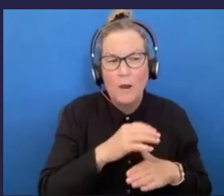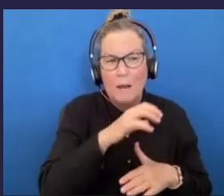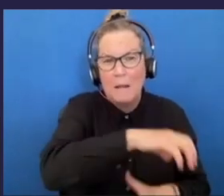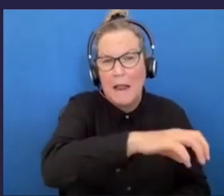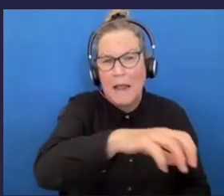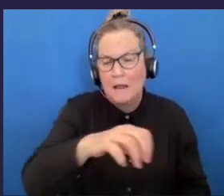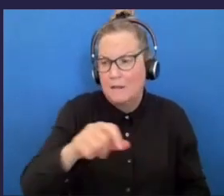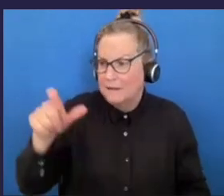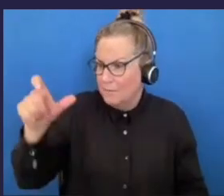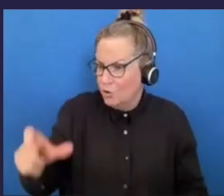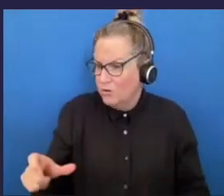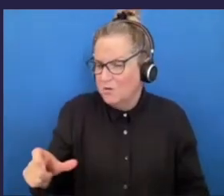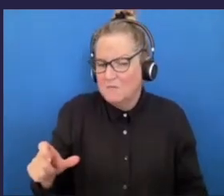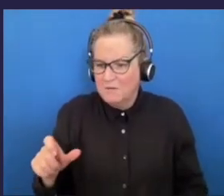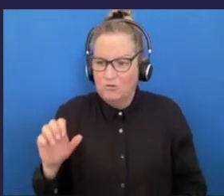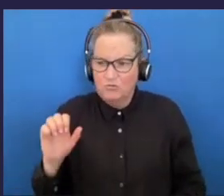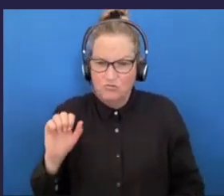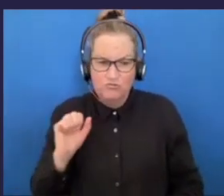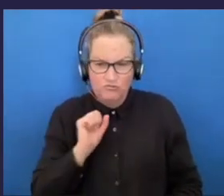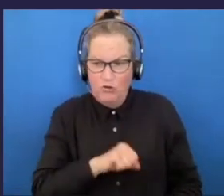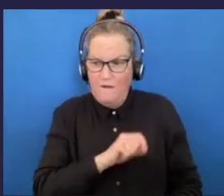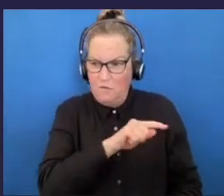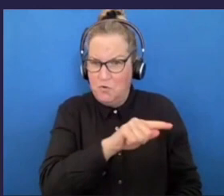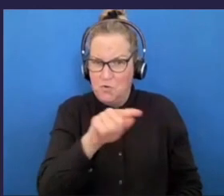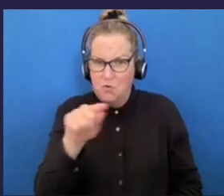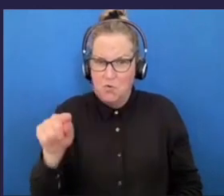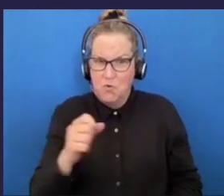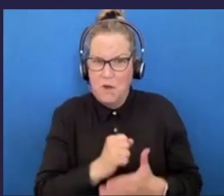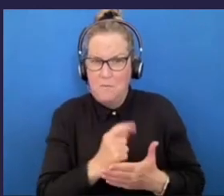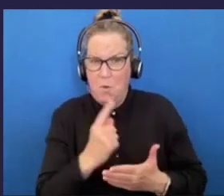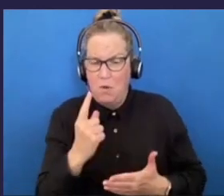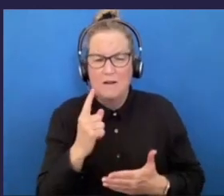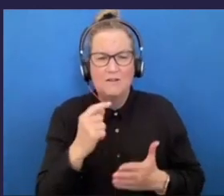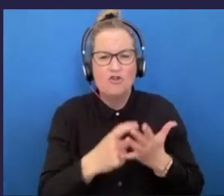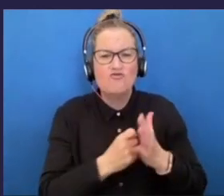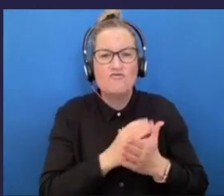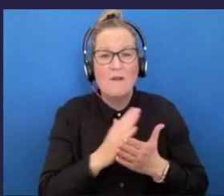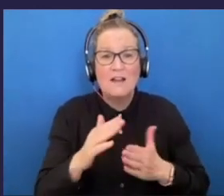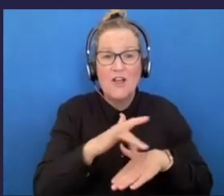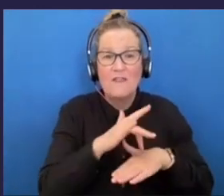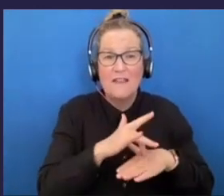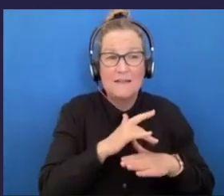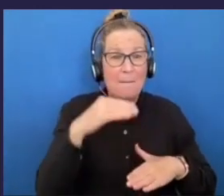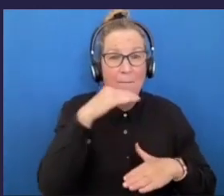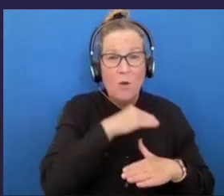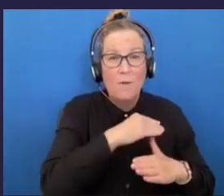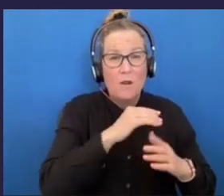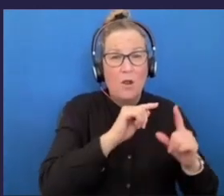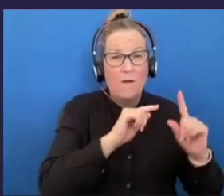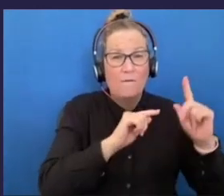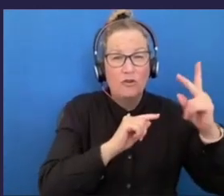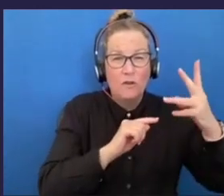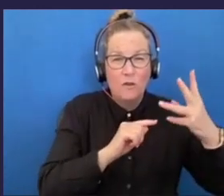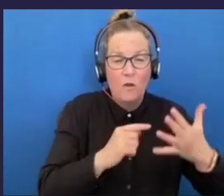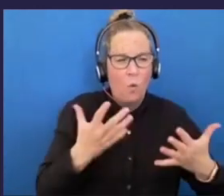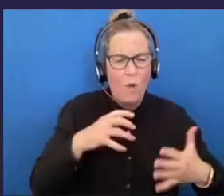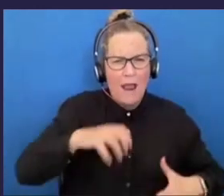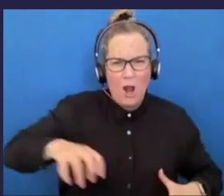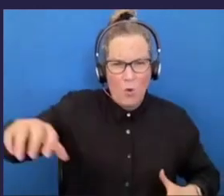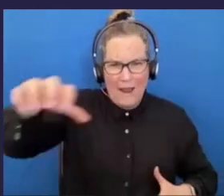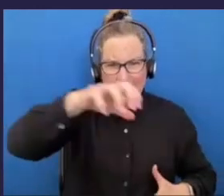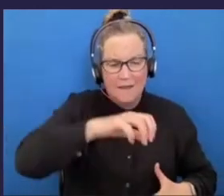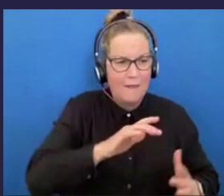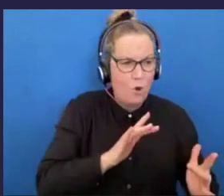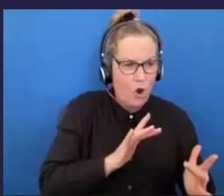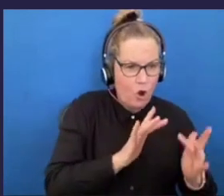someone, order them in priority. So we wrote a list of all the theatres in Melbourne, put them in priority based on where they were at, and then we'd contact